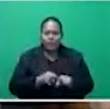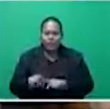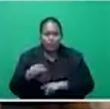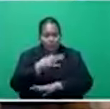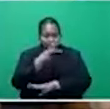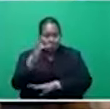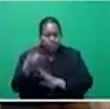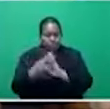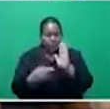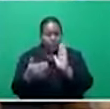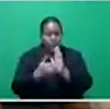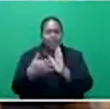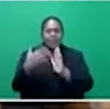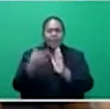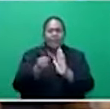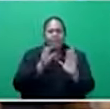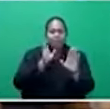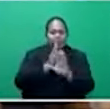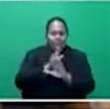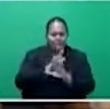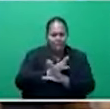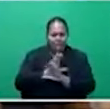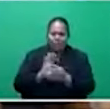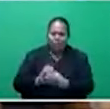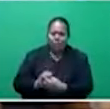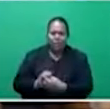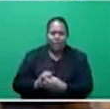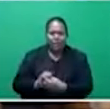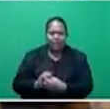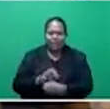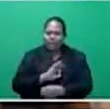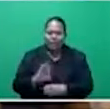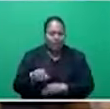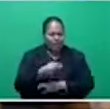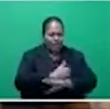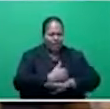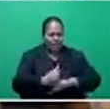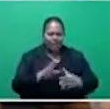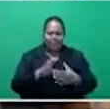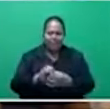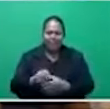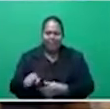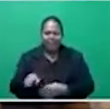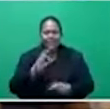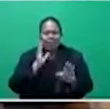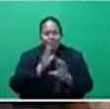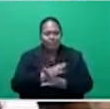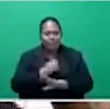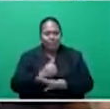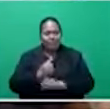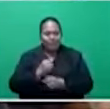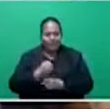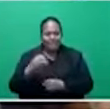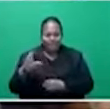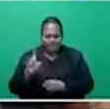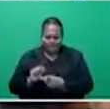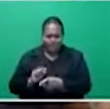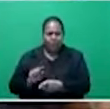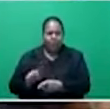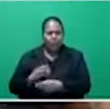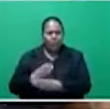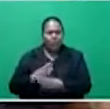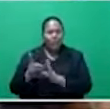New Zealand, they are run by private companies. They're not owned by the state, but private companies. So, Mr. Speaker, sir,